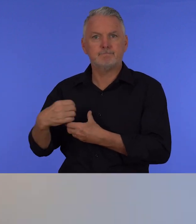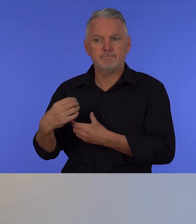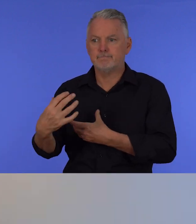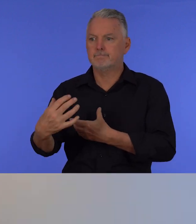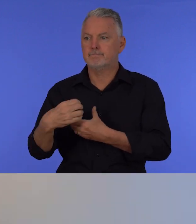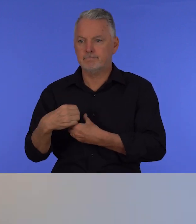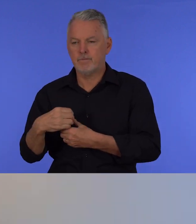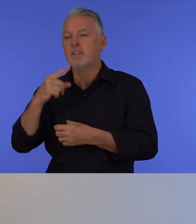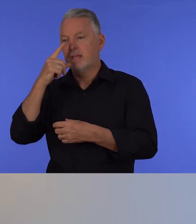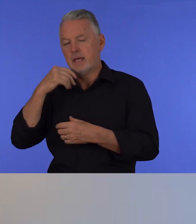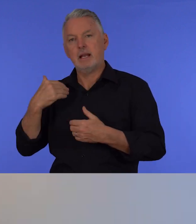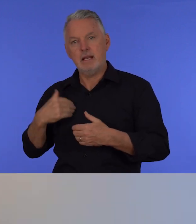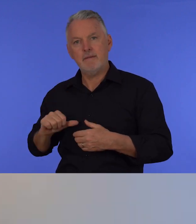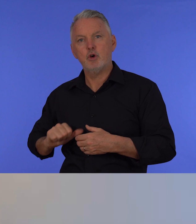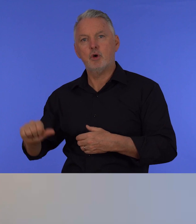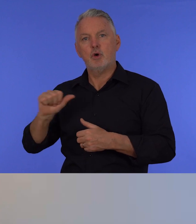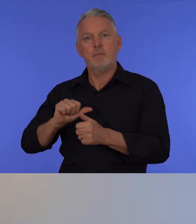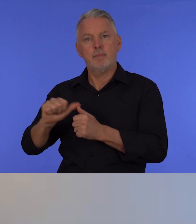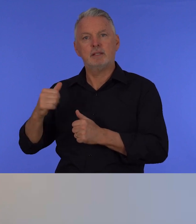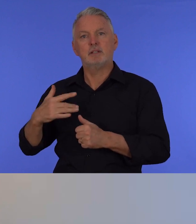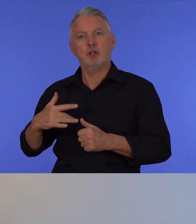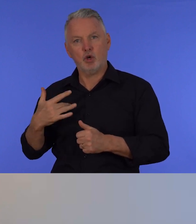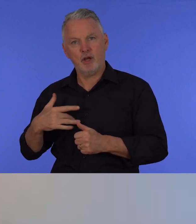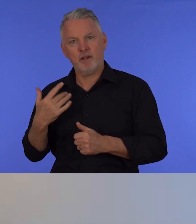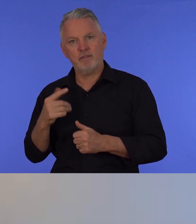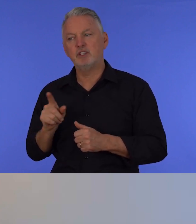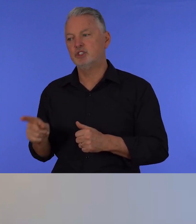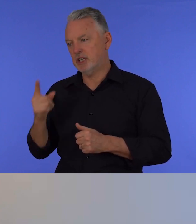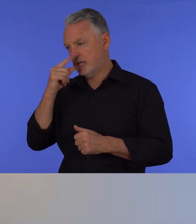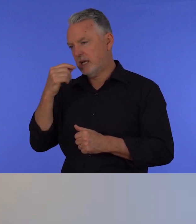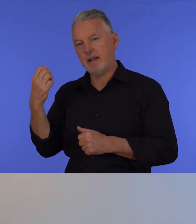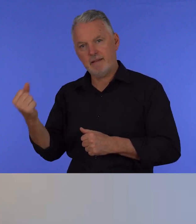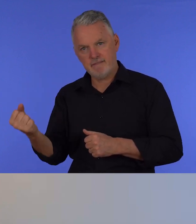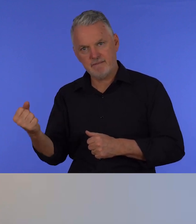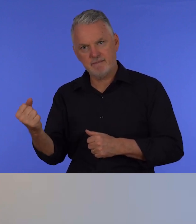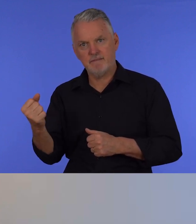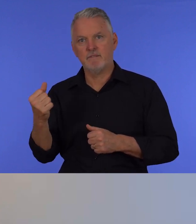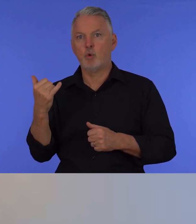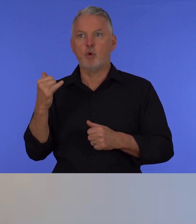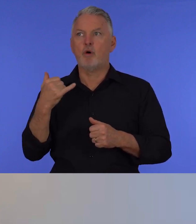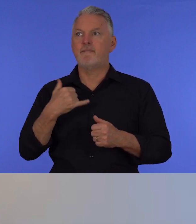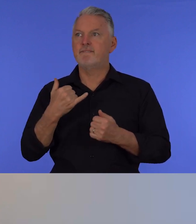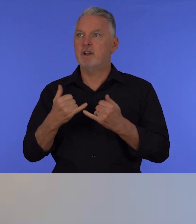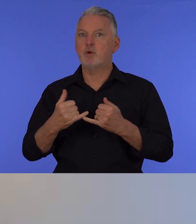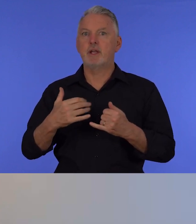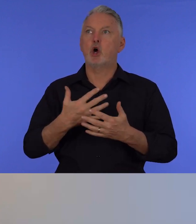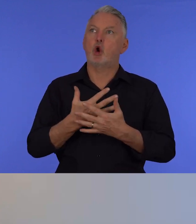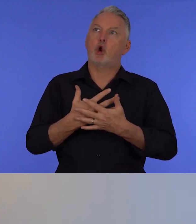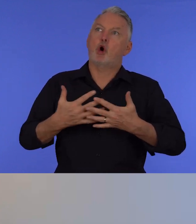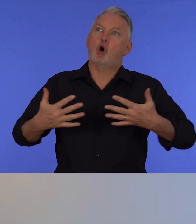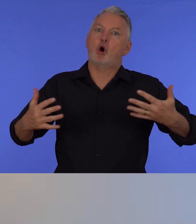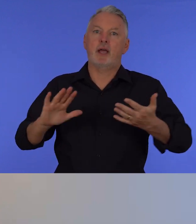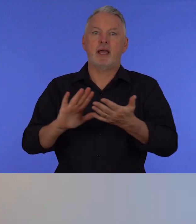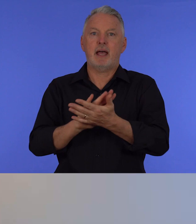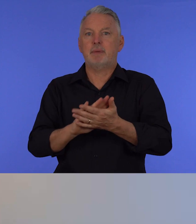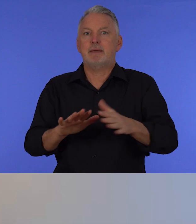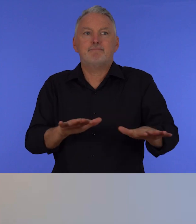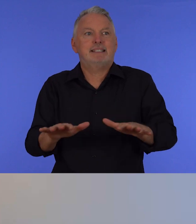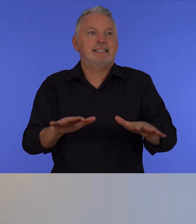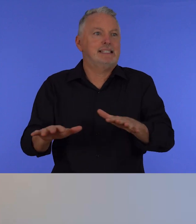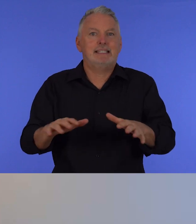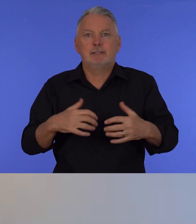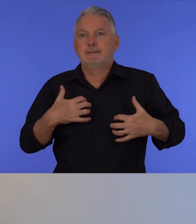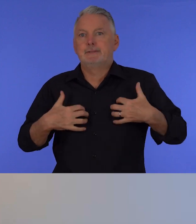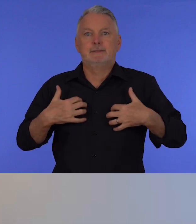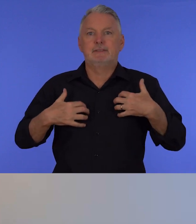that include her so that she is capable of living her best life and having the best opportunities she can for a